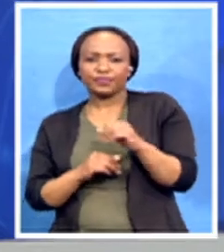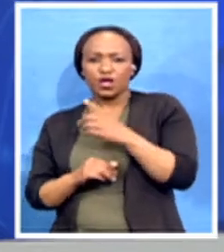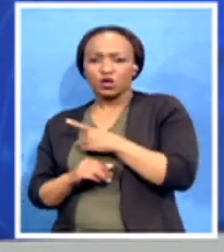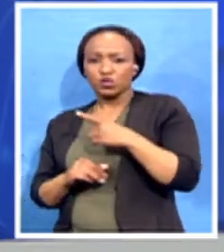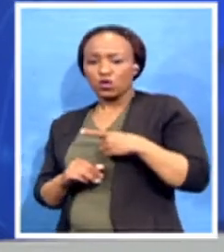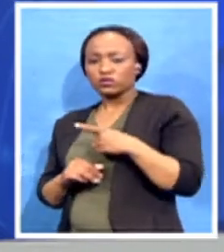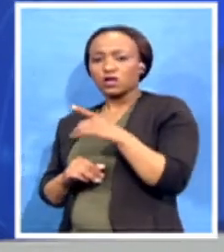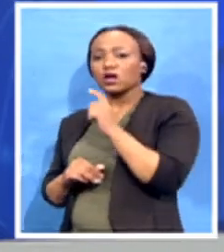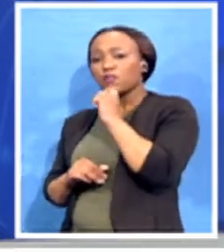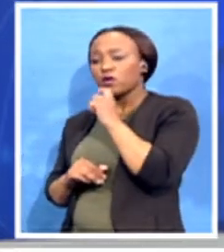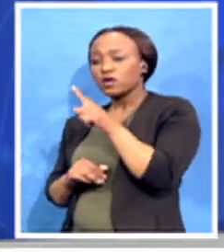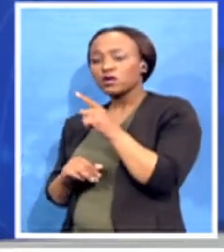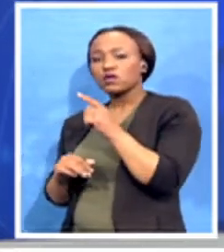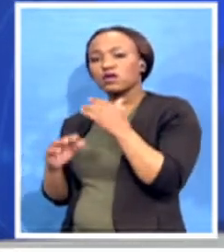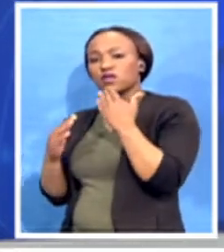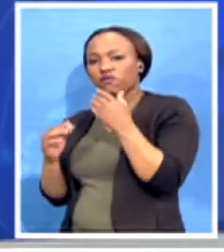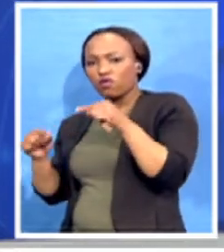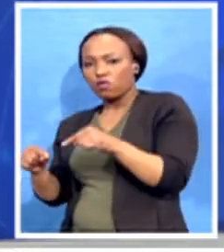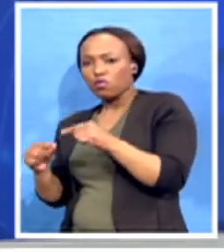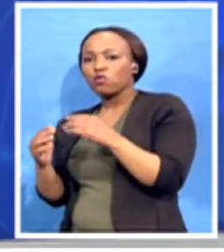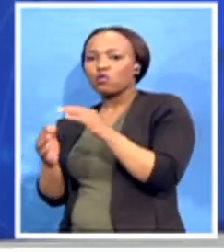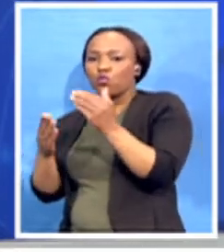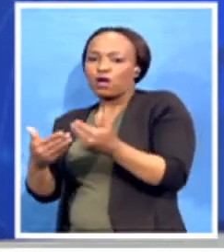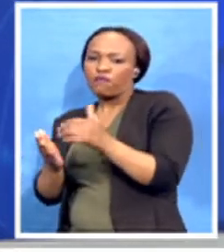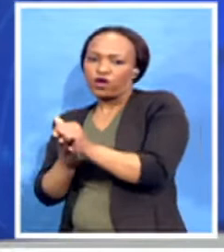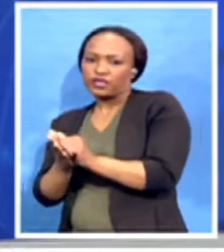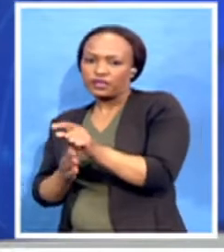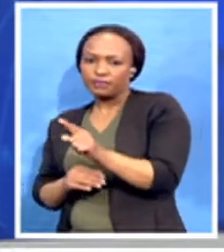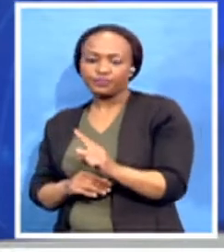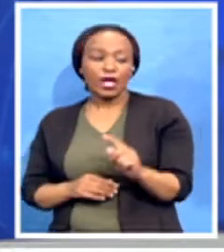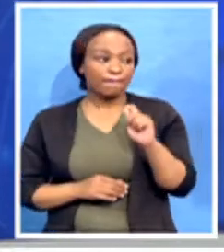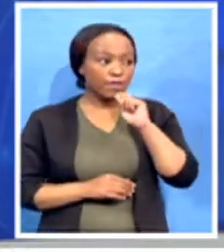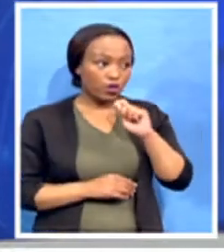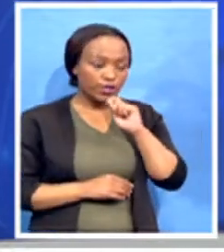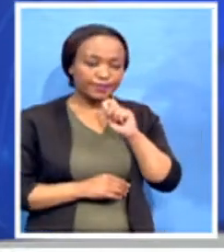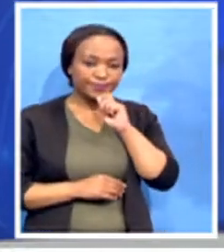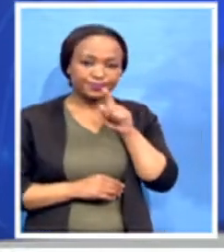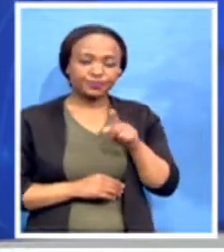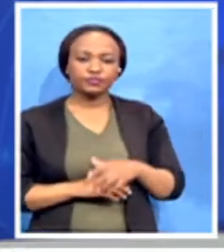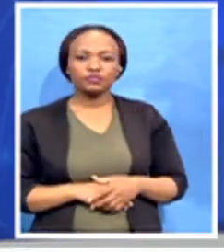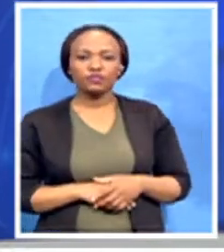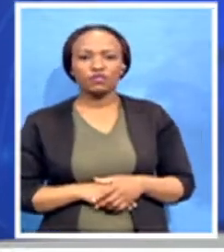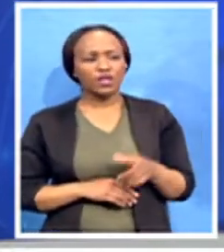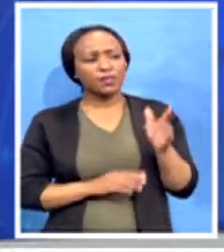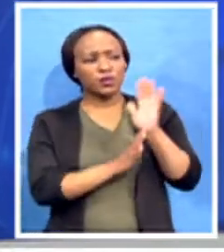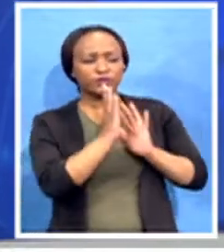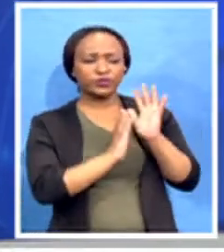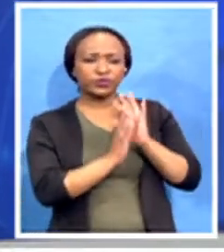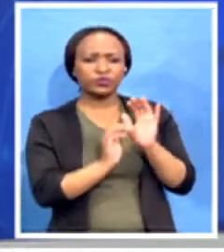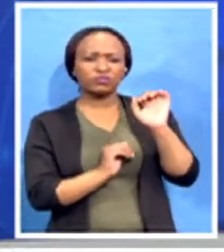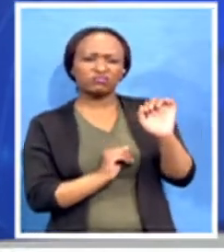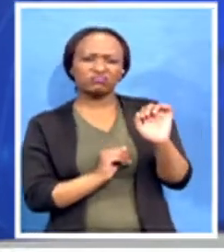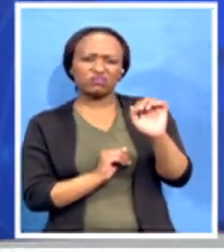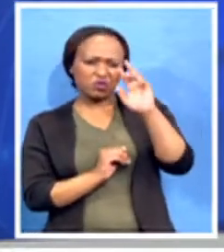Dr. Bam, a very good morning to you. Thanks for joining us. Welcome to the agenda. Morning. Now, do you want to share with us,